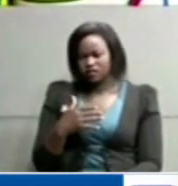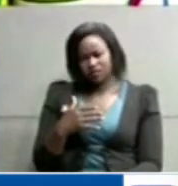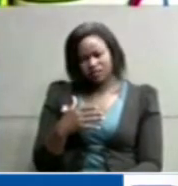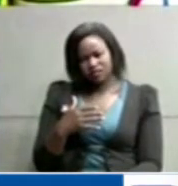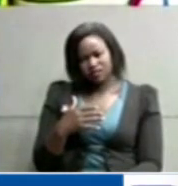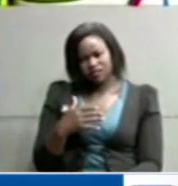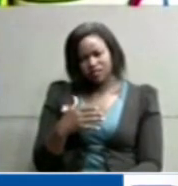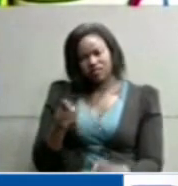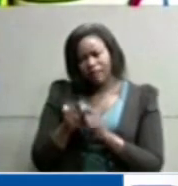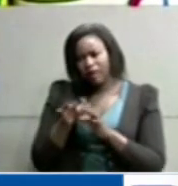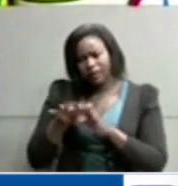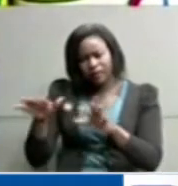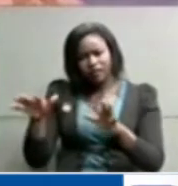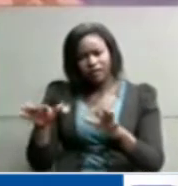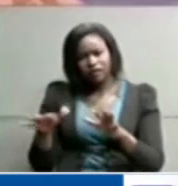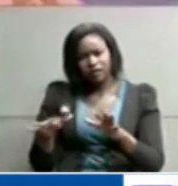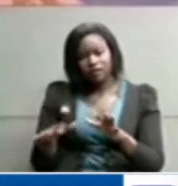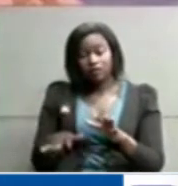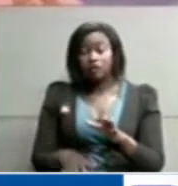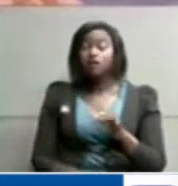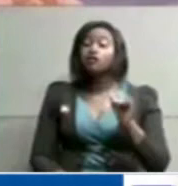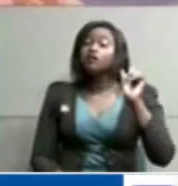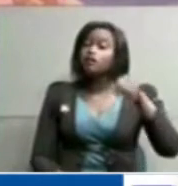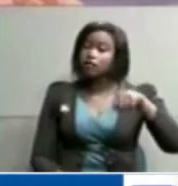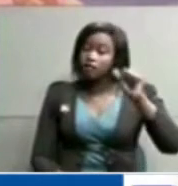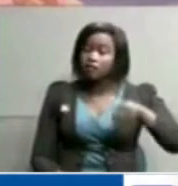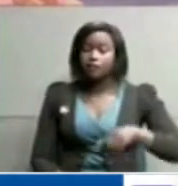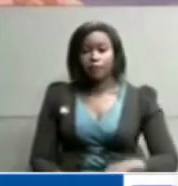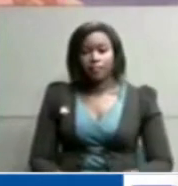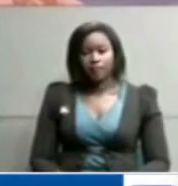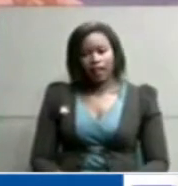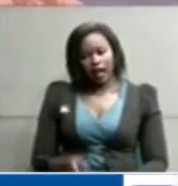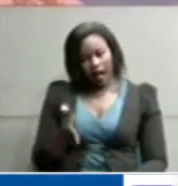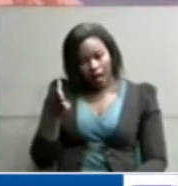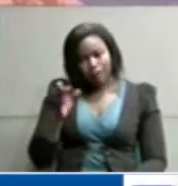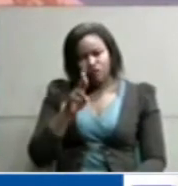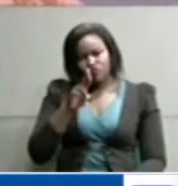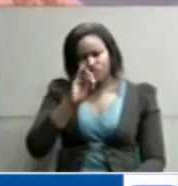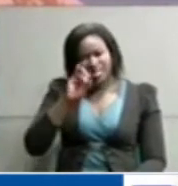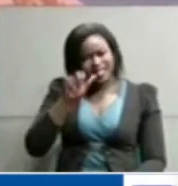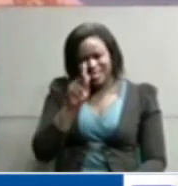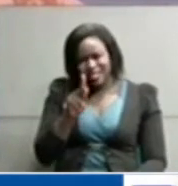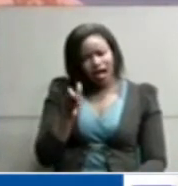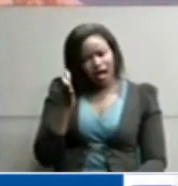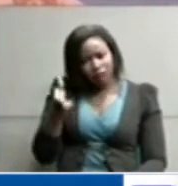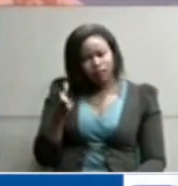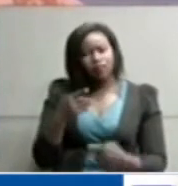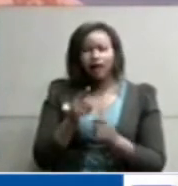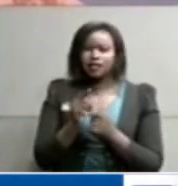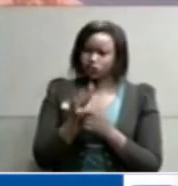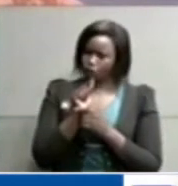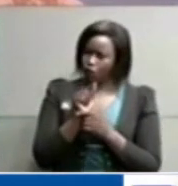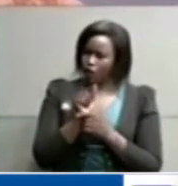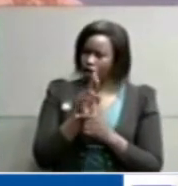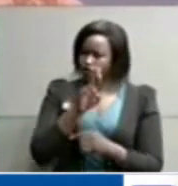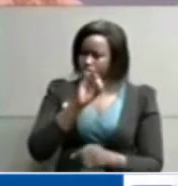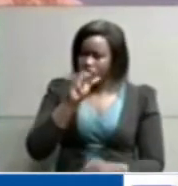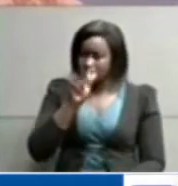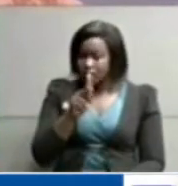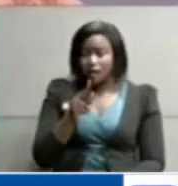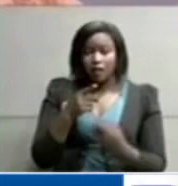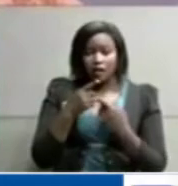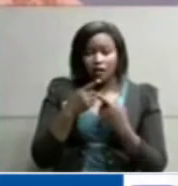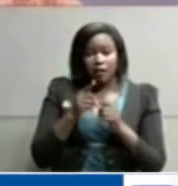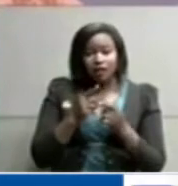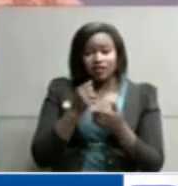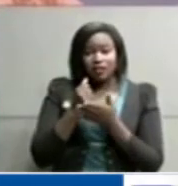Yes, so that means that risk is there, but it is much lower. Because when you sneeze, you eject with a lot of